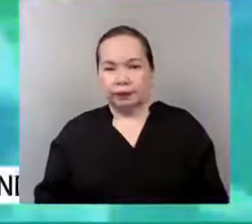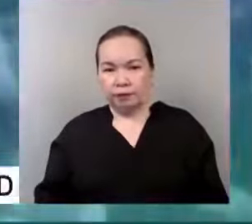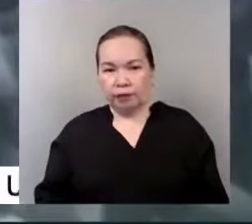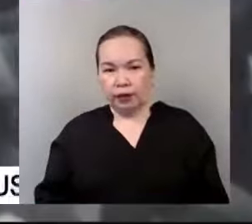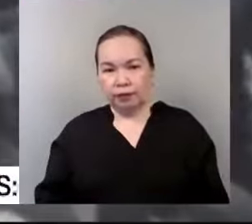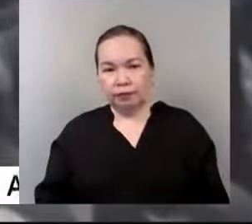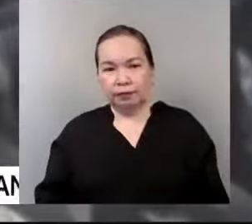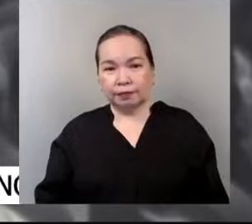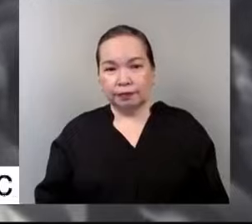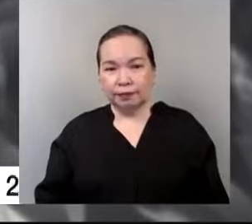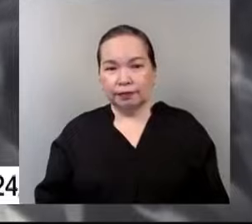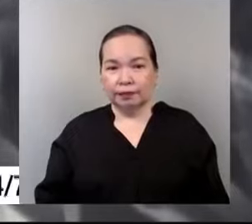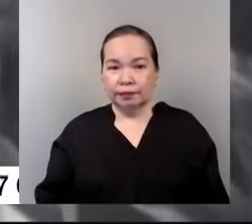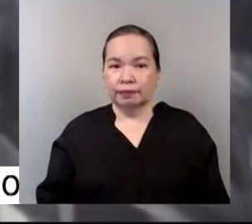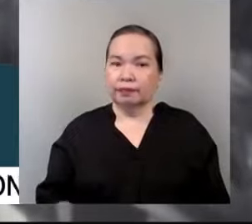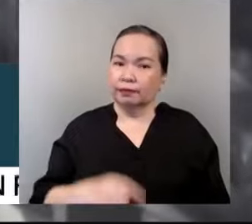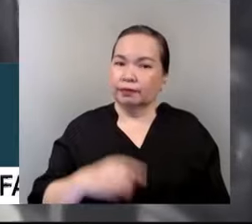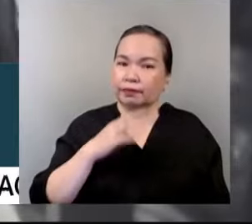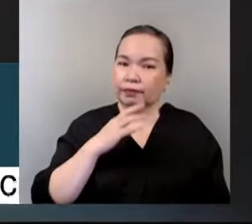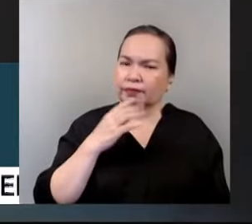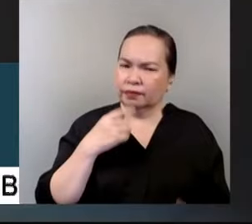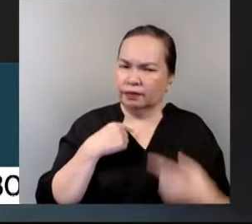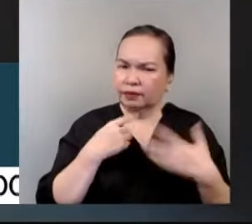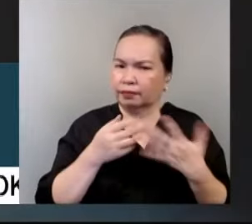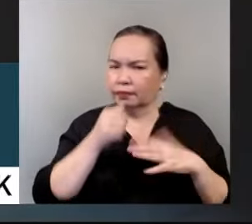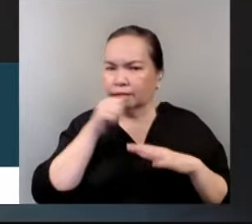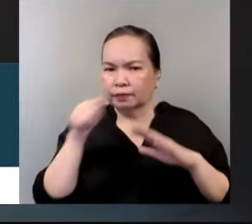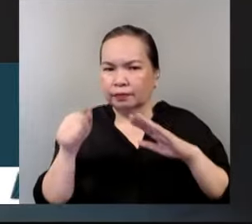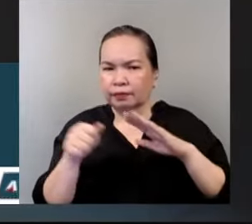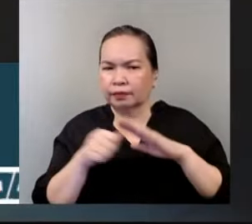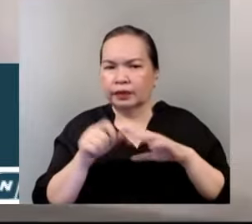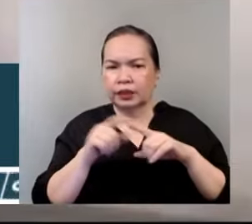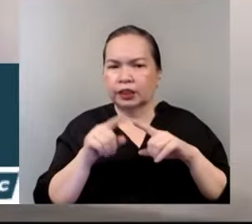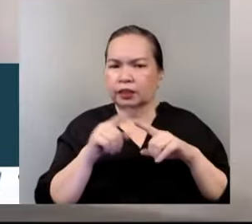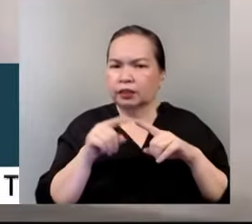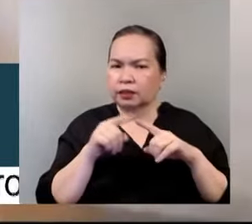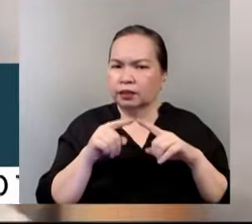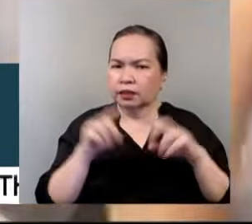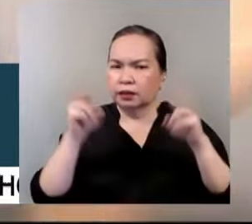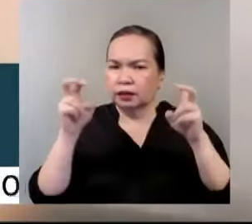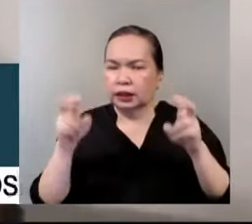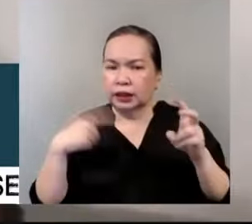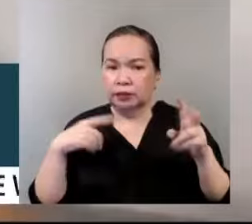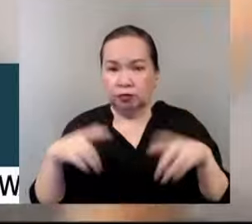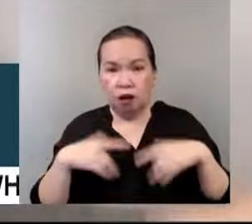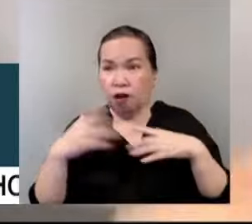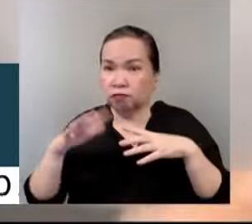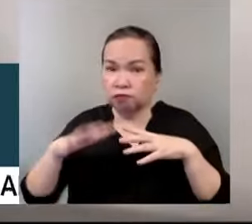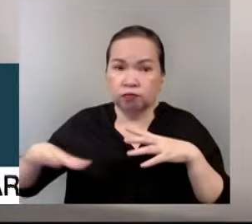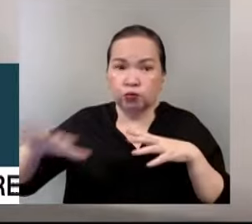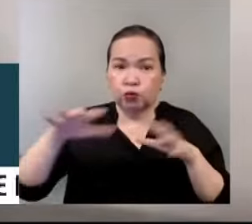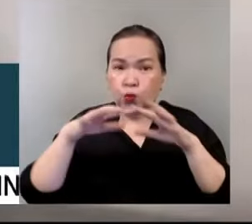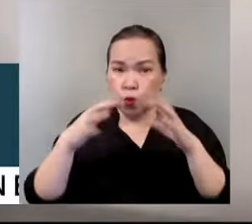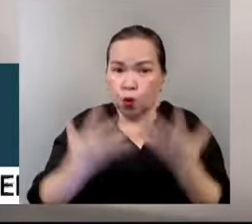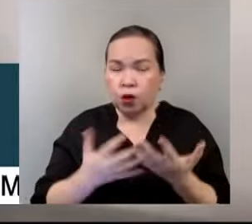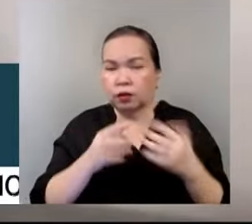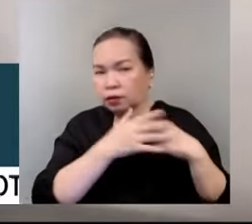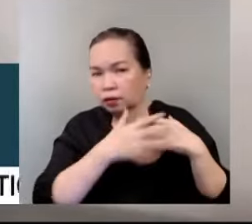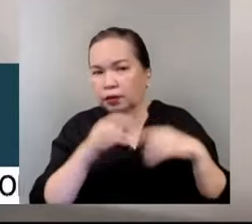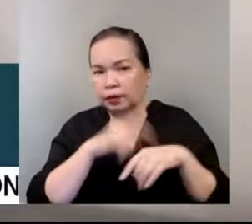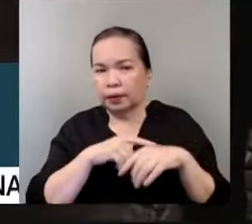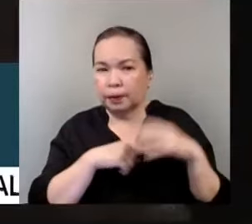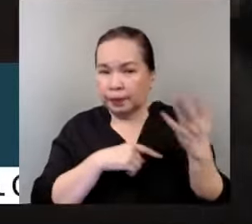That there is something underneath all of the isms that we experience in our lives across the world and across time. Selma director